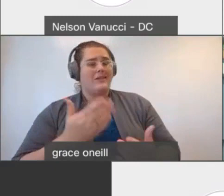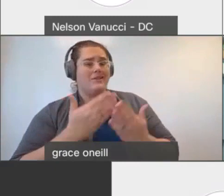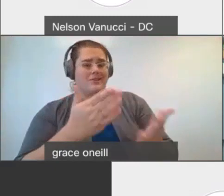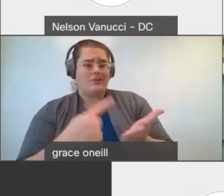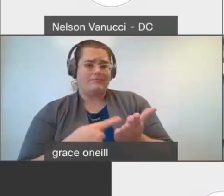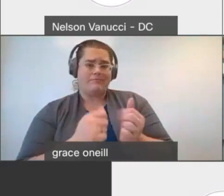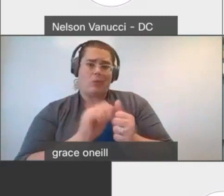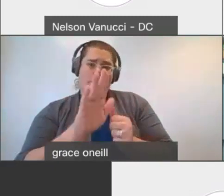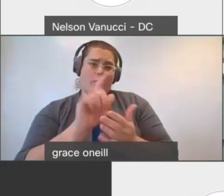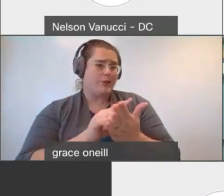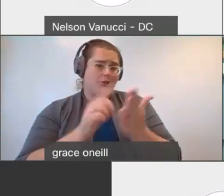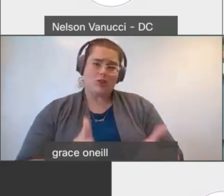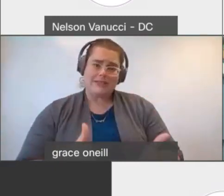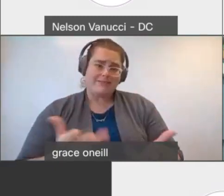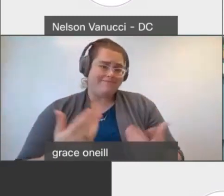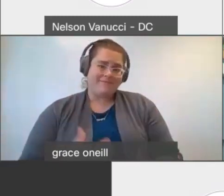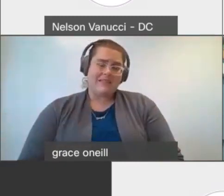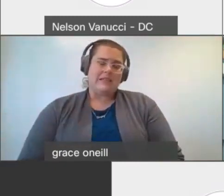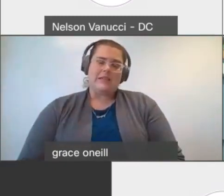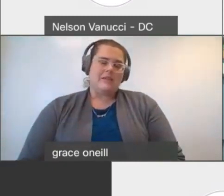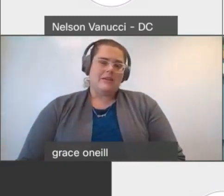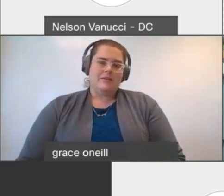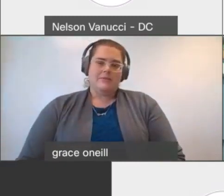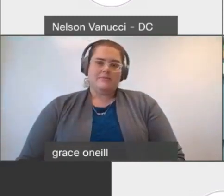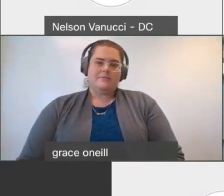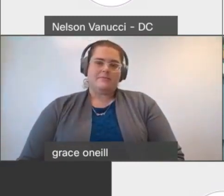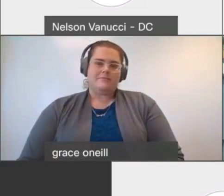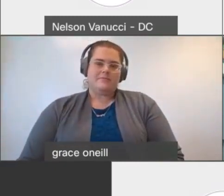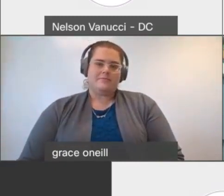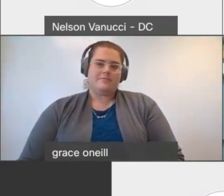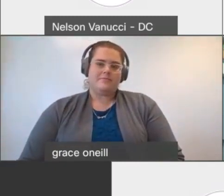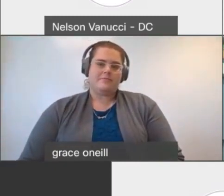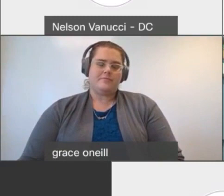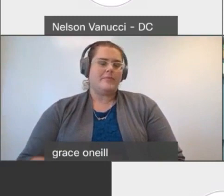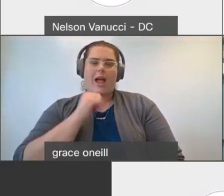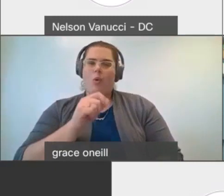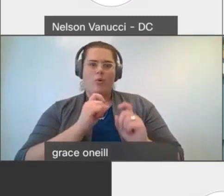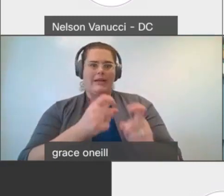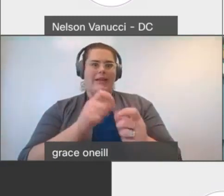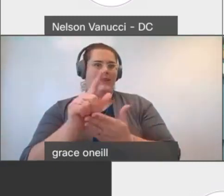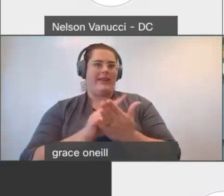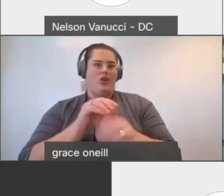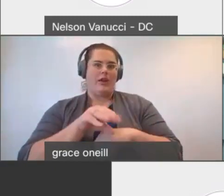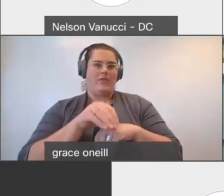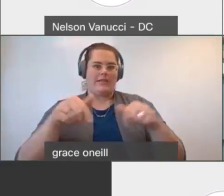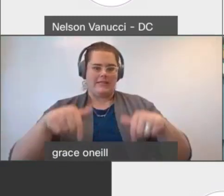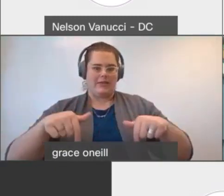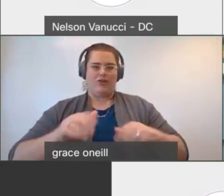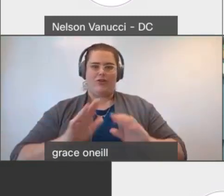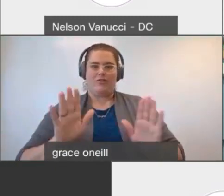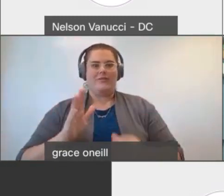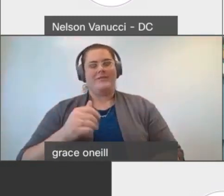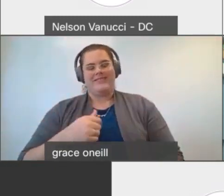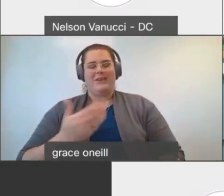that. I mean, I'm not going to give people legal advice. Maybe if I wasn't a